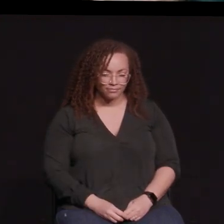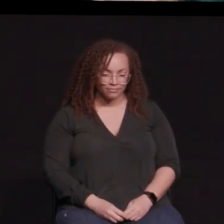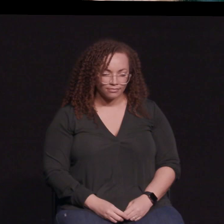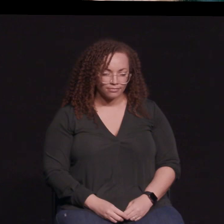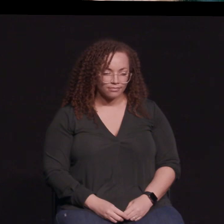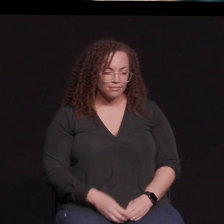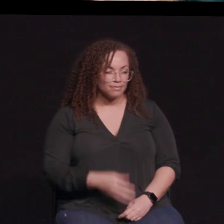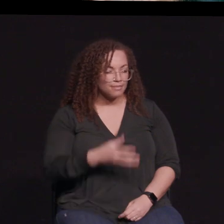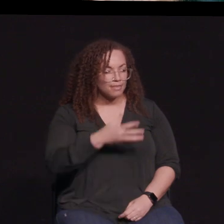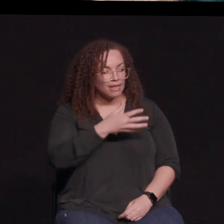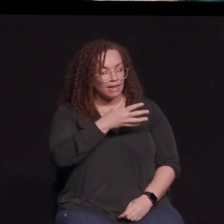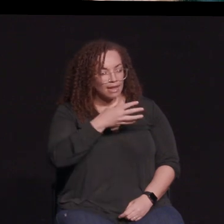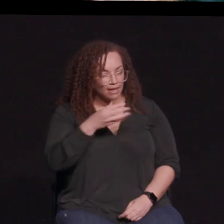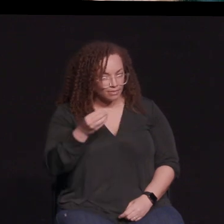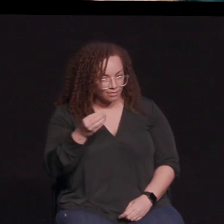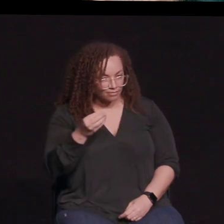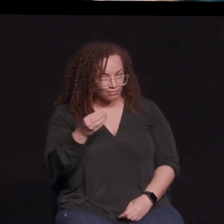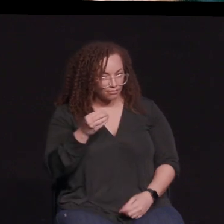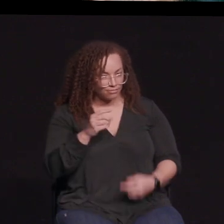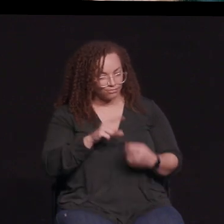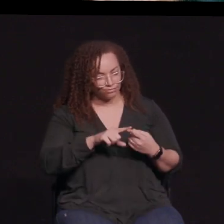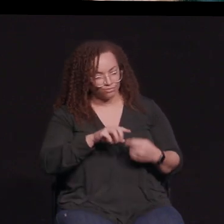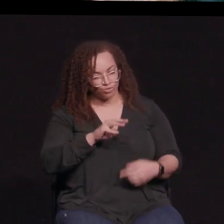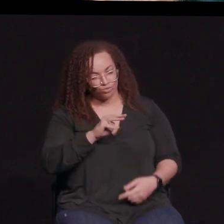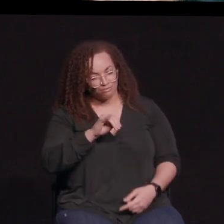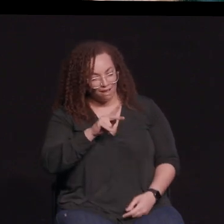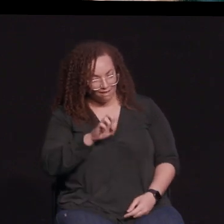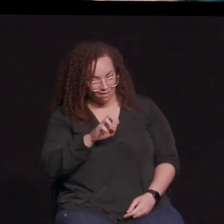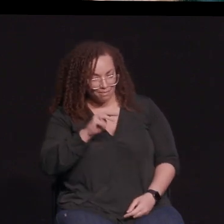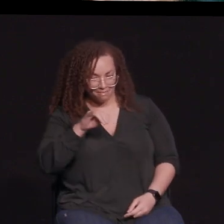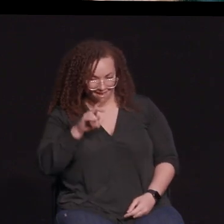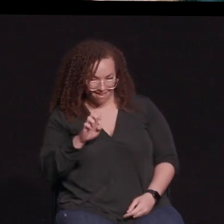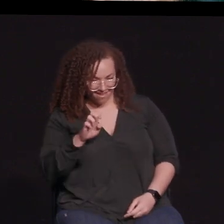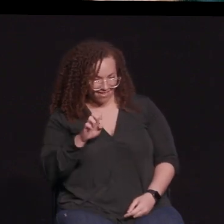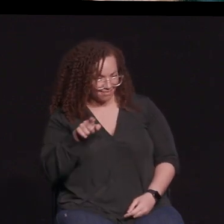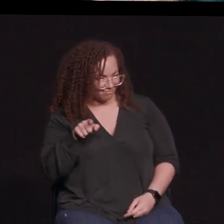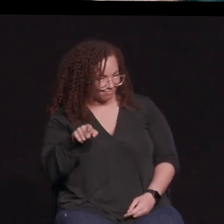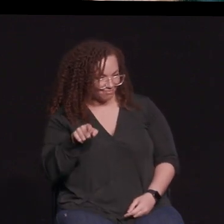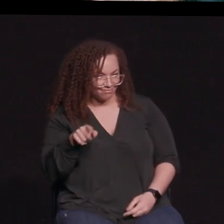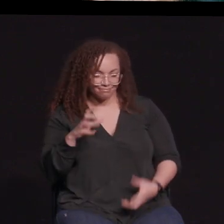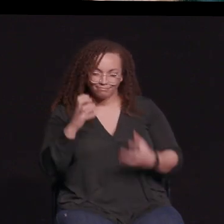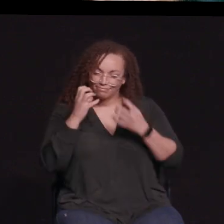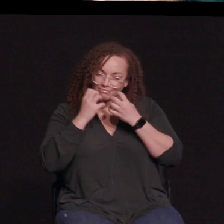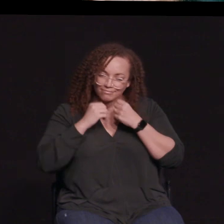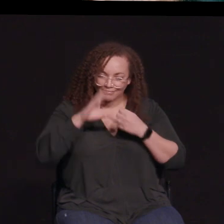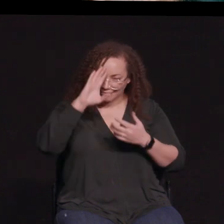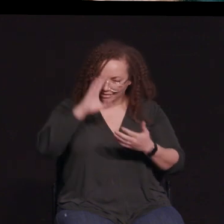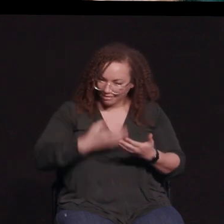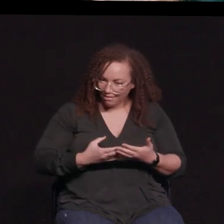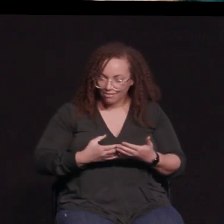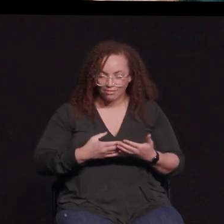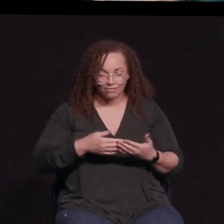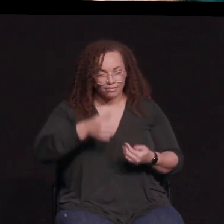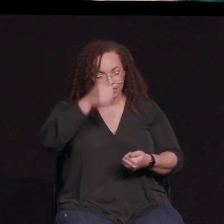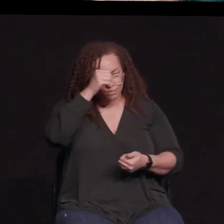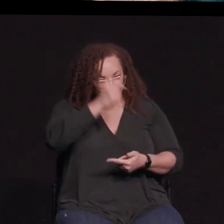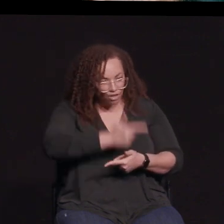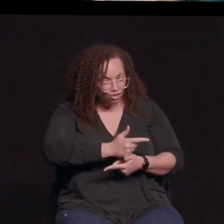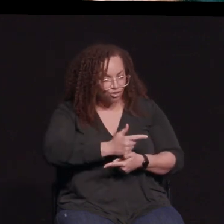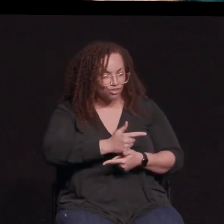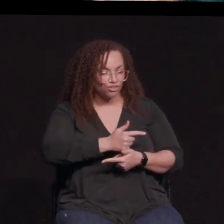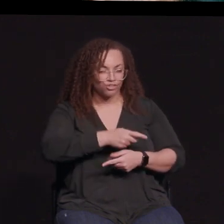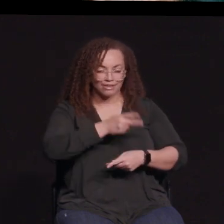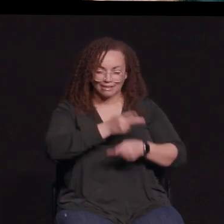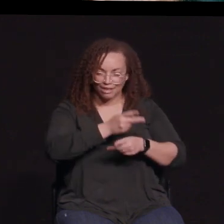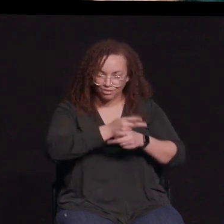And to Mike, a beloved son, a brother, a